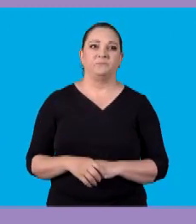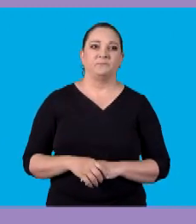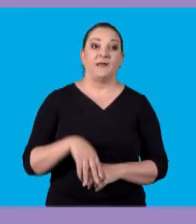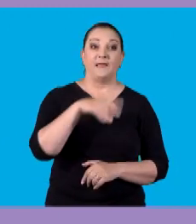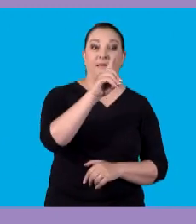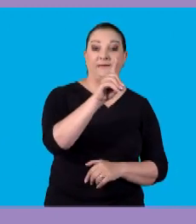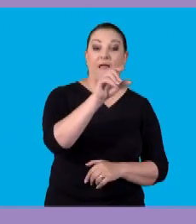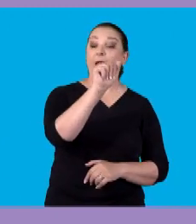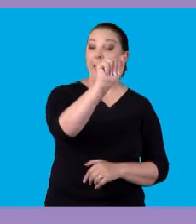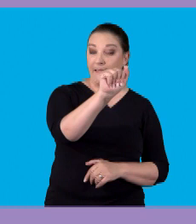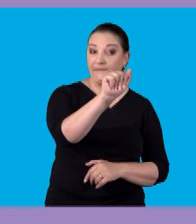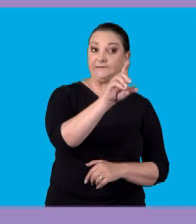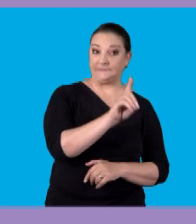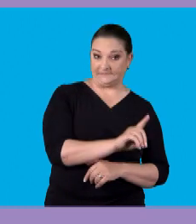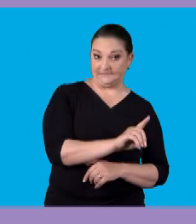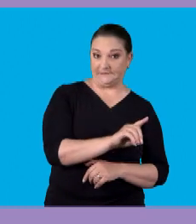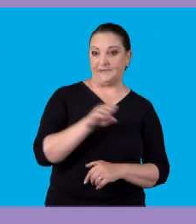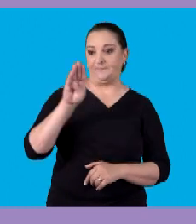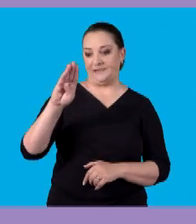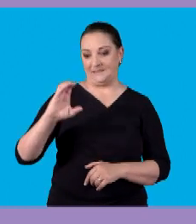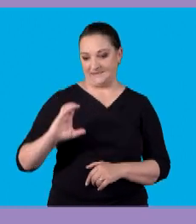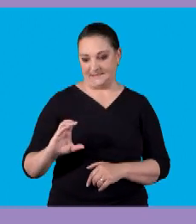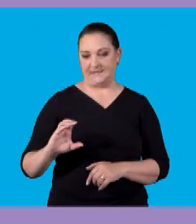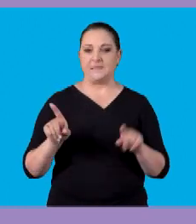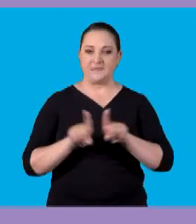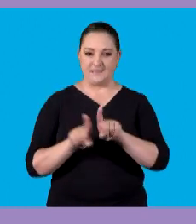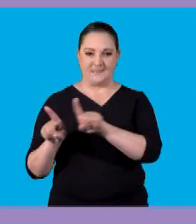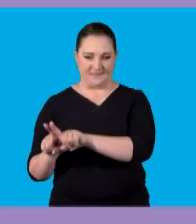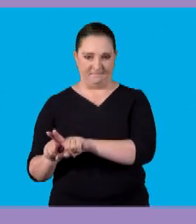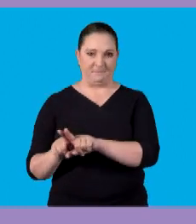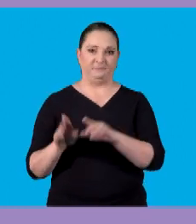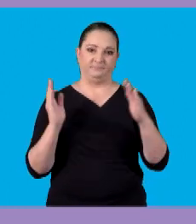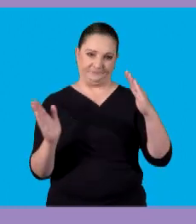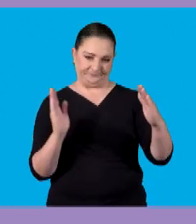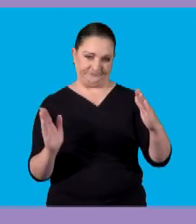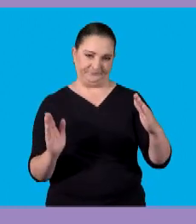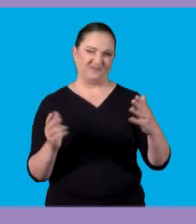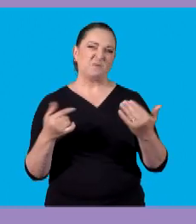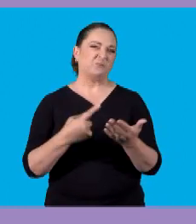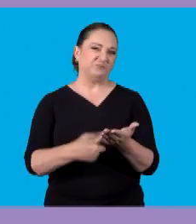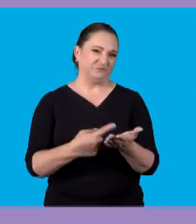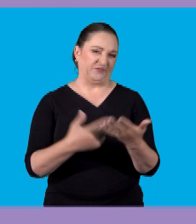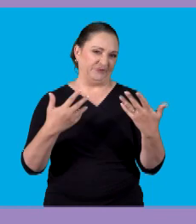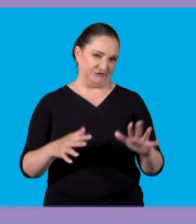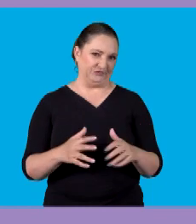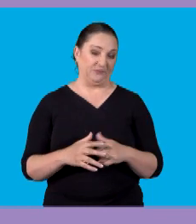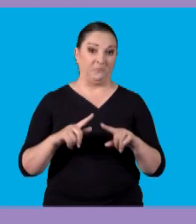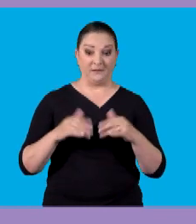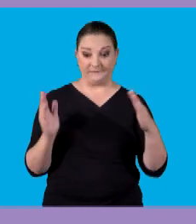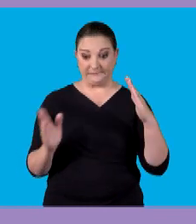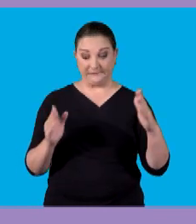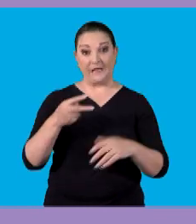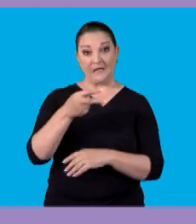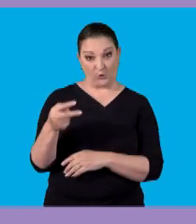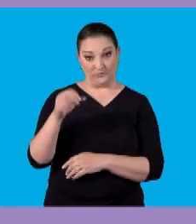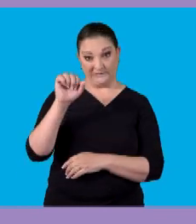AD will be equals to BC, as discussed earlier in the lesson. And also they are not only